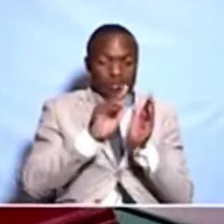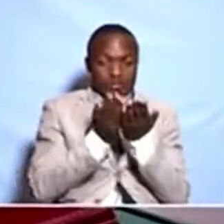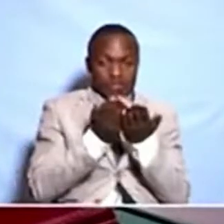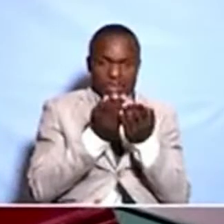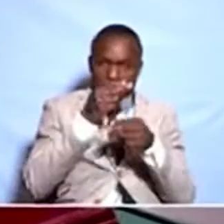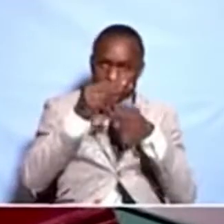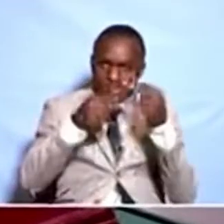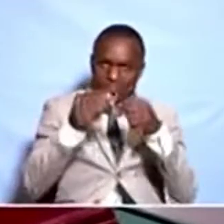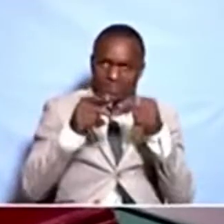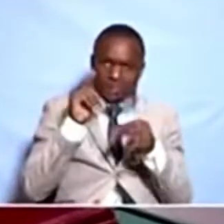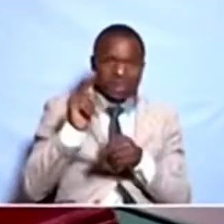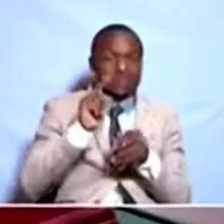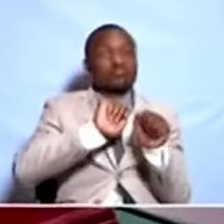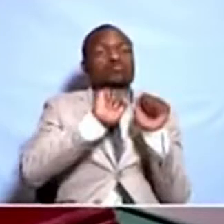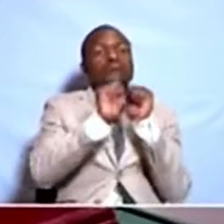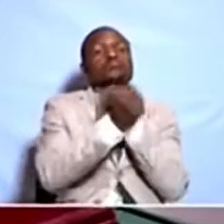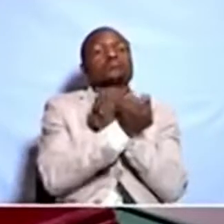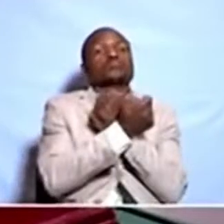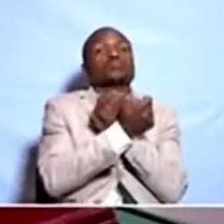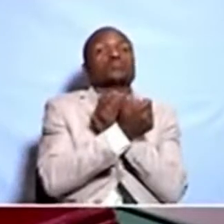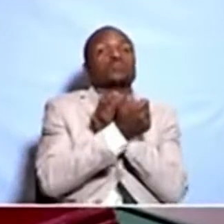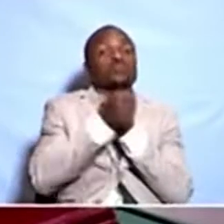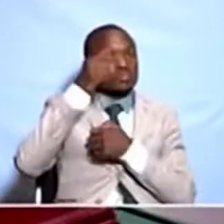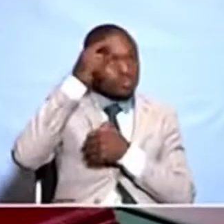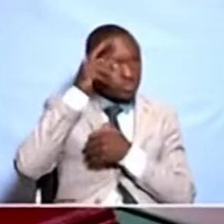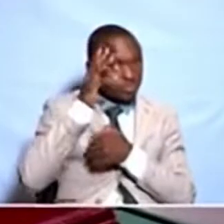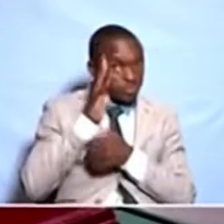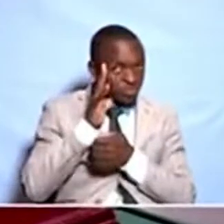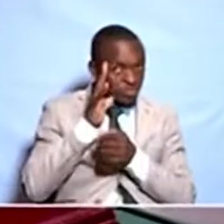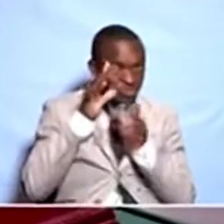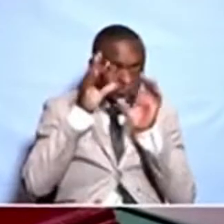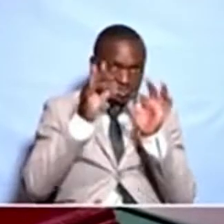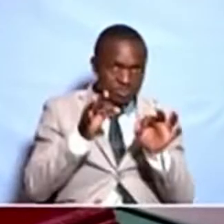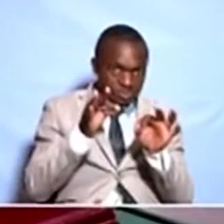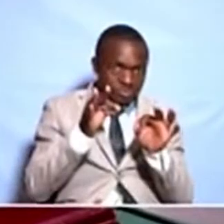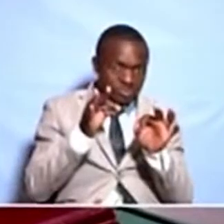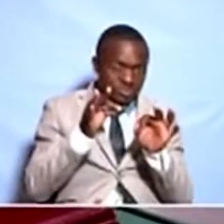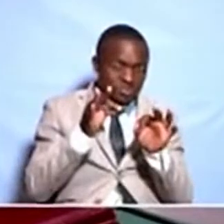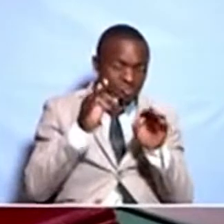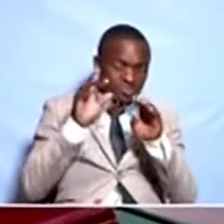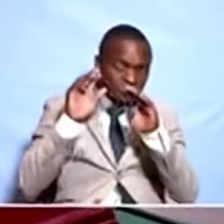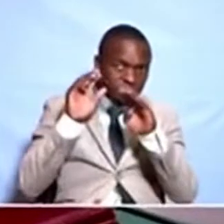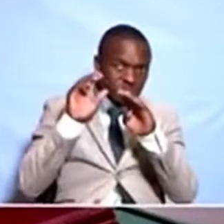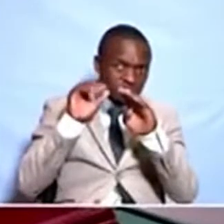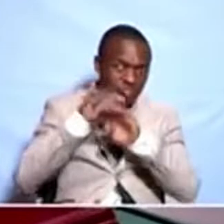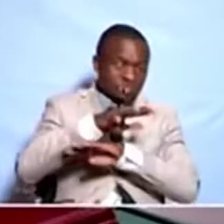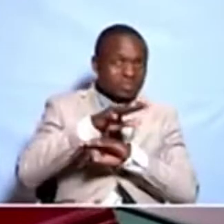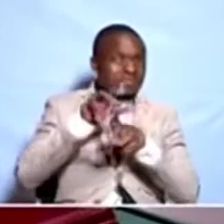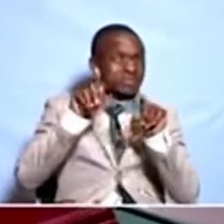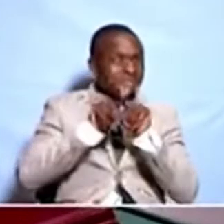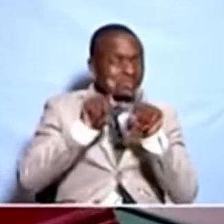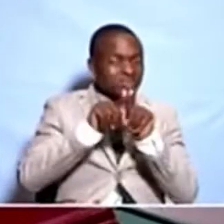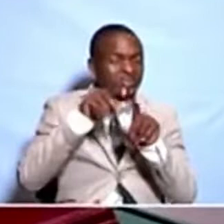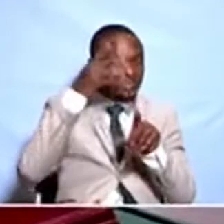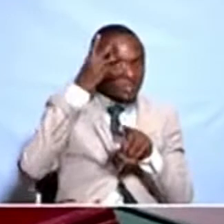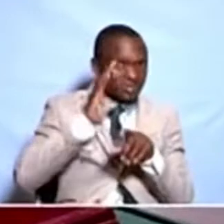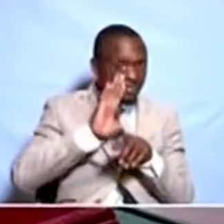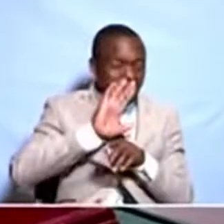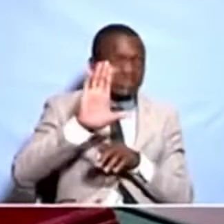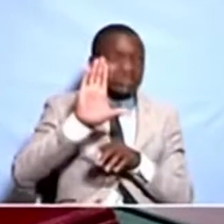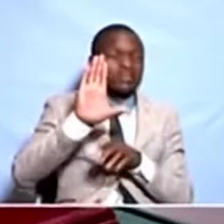that also they change the color when you change also the color in multiple?